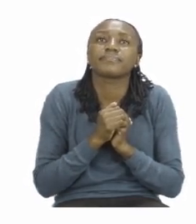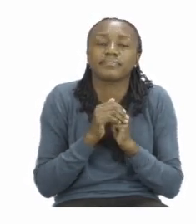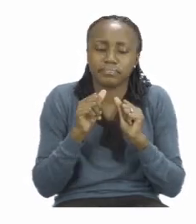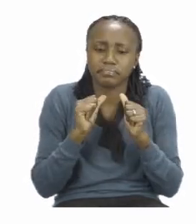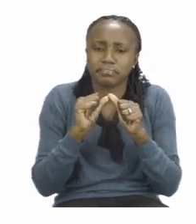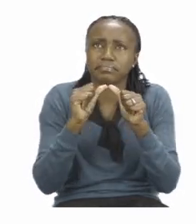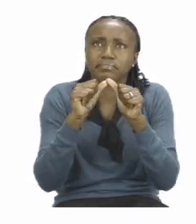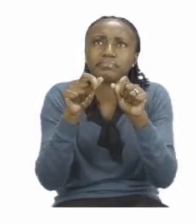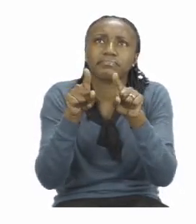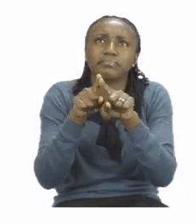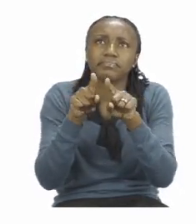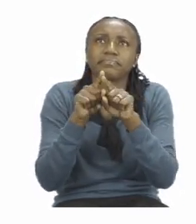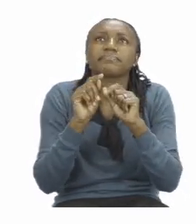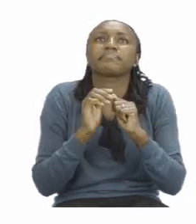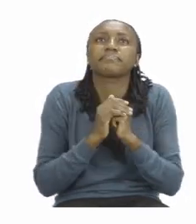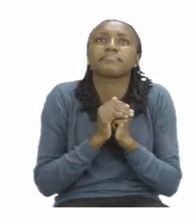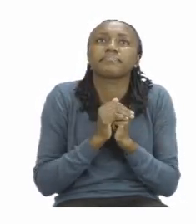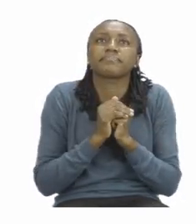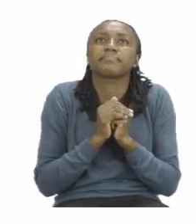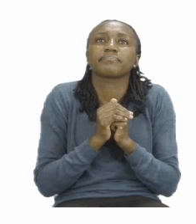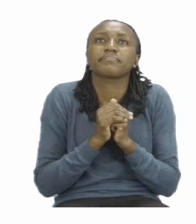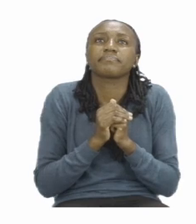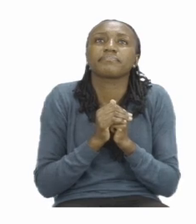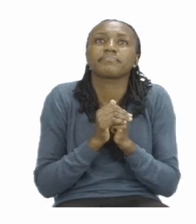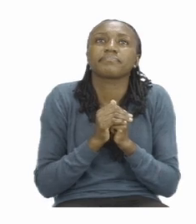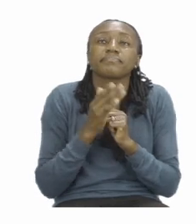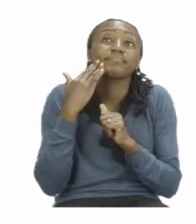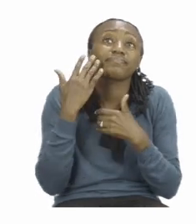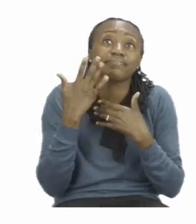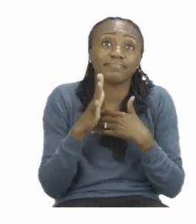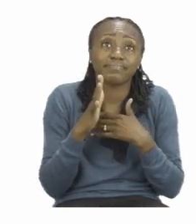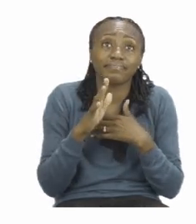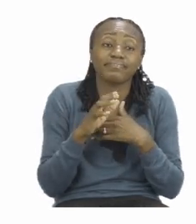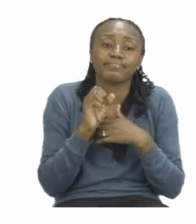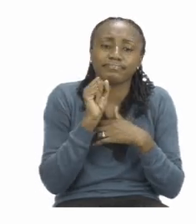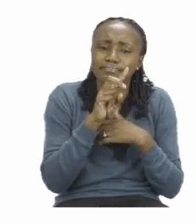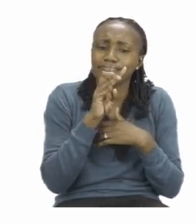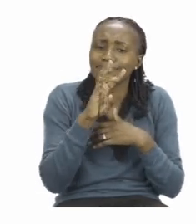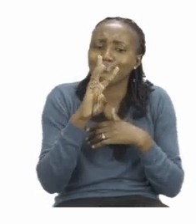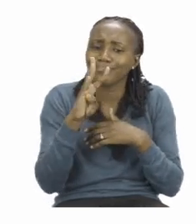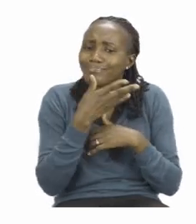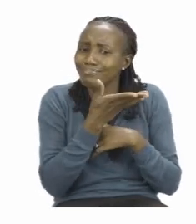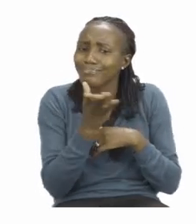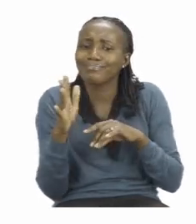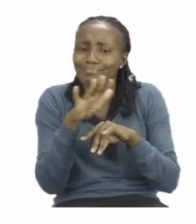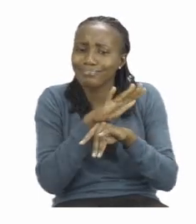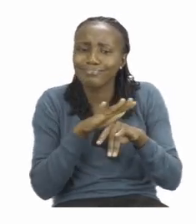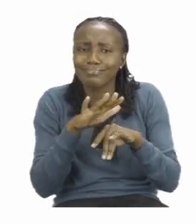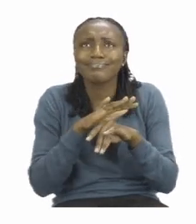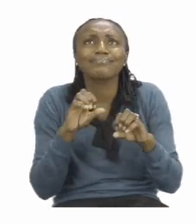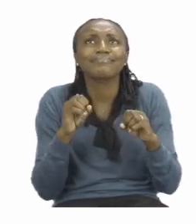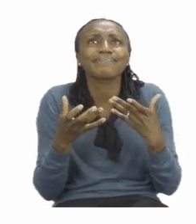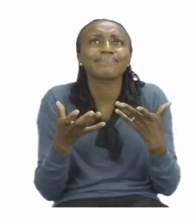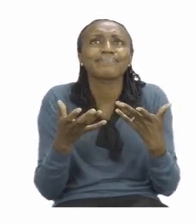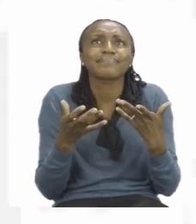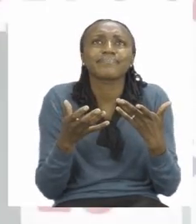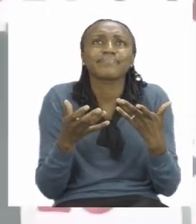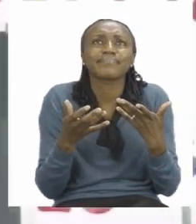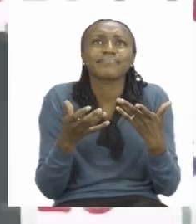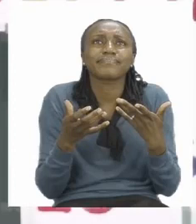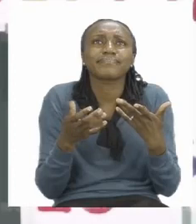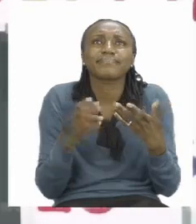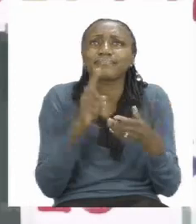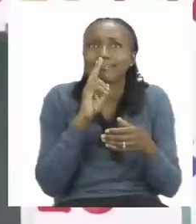the others. When you are done, you count all your squirrels and then you find